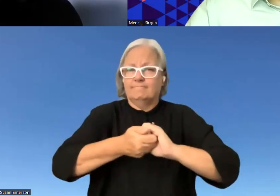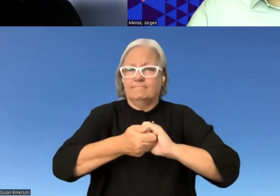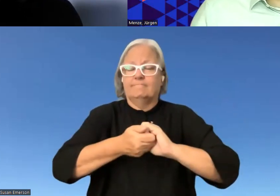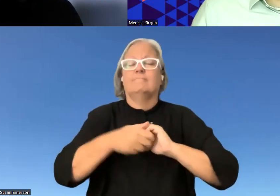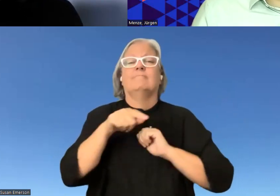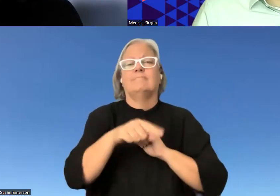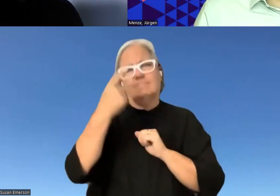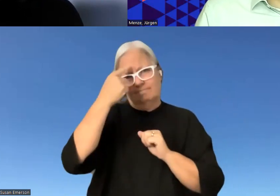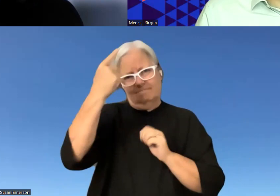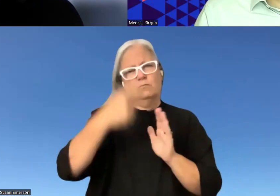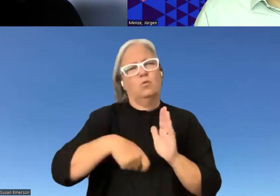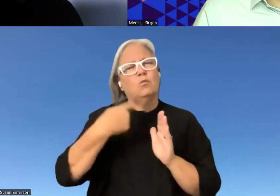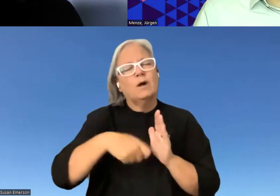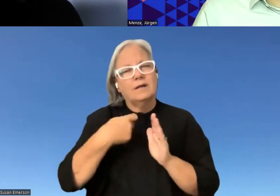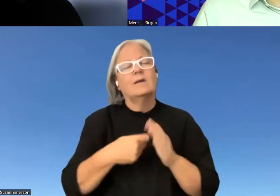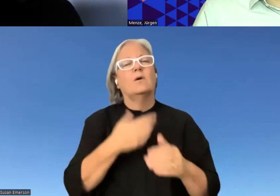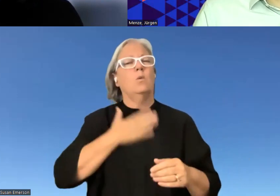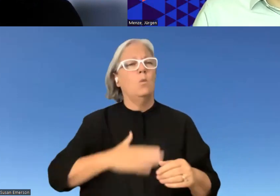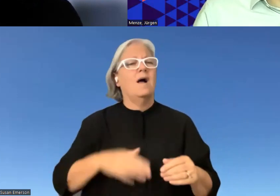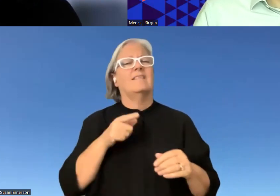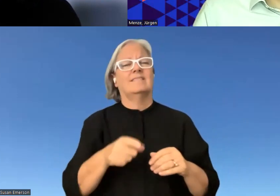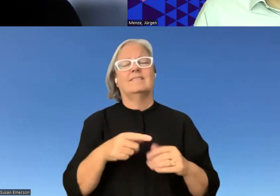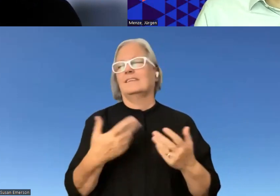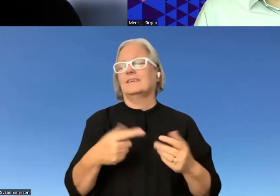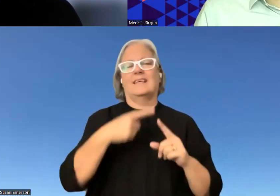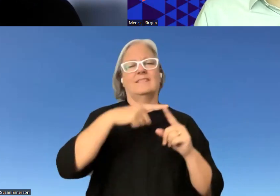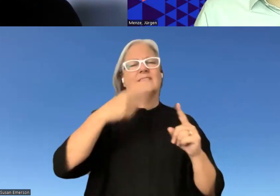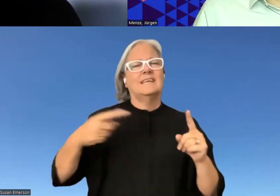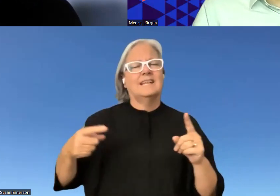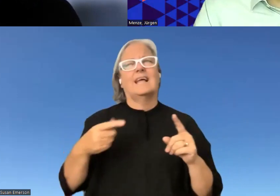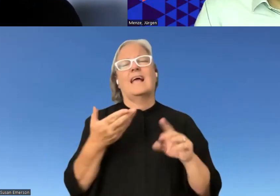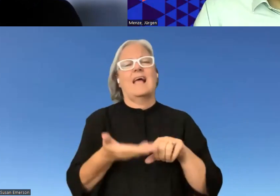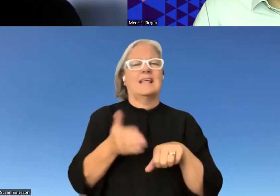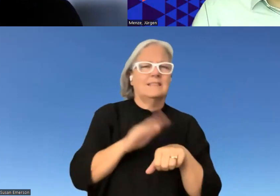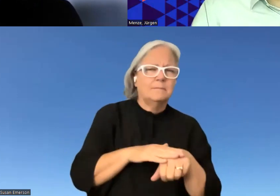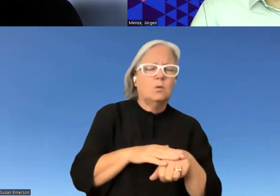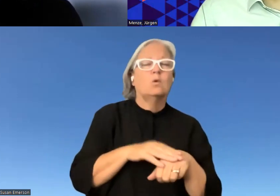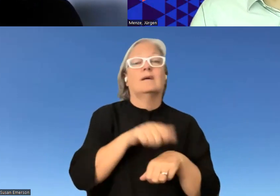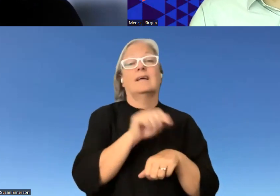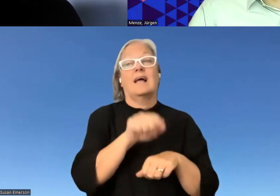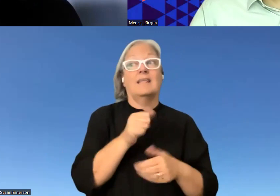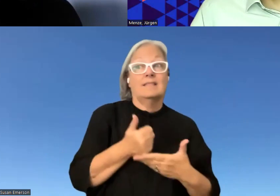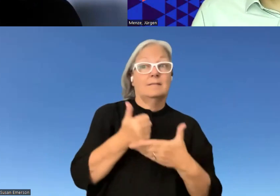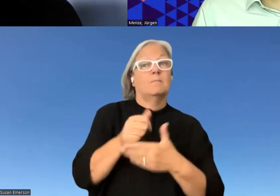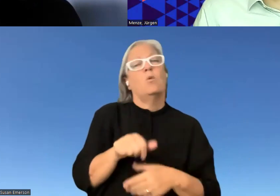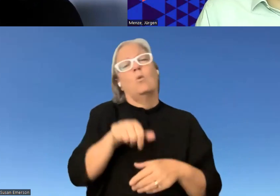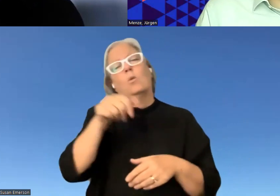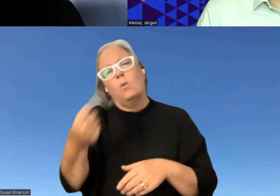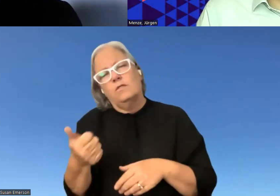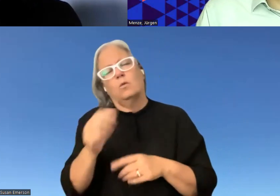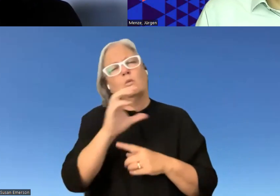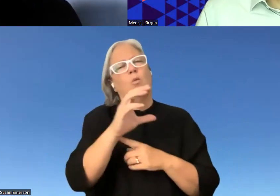to develop a wider pool of digital accessibility experts who could help other companies in assessing and improving